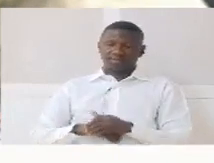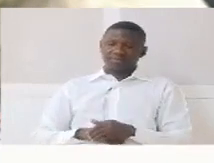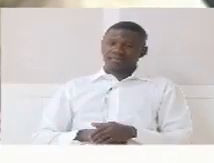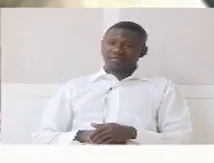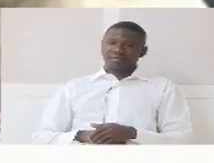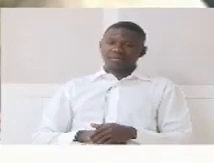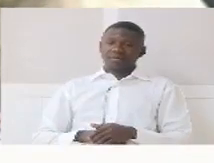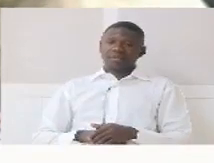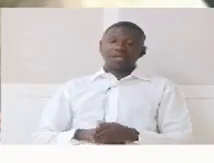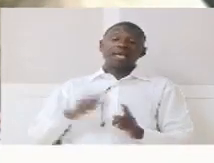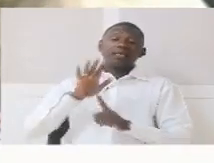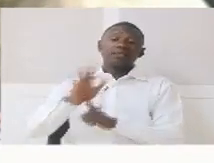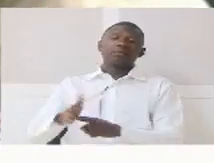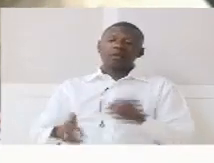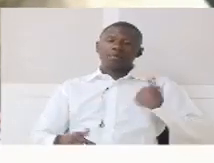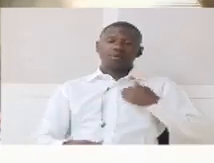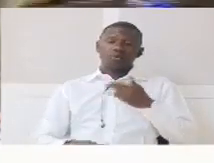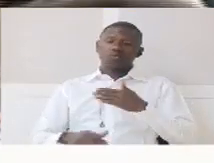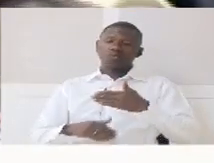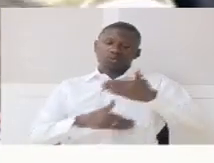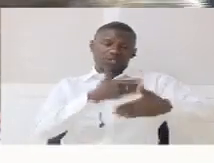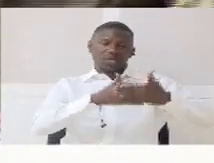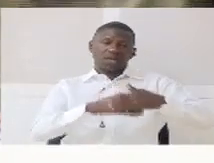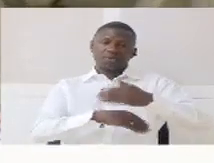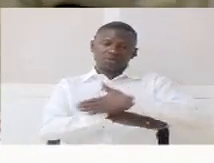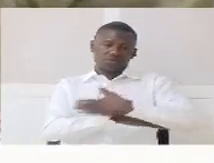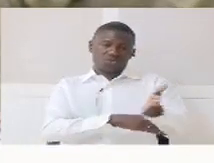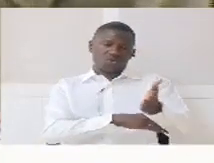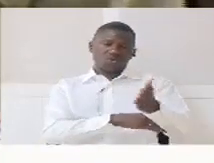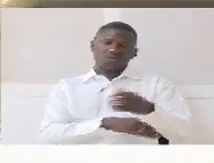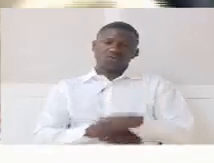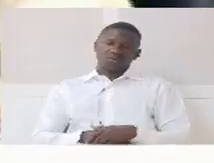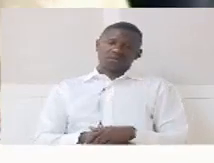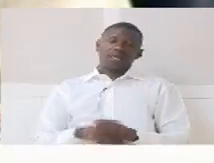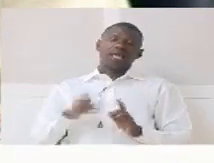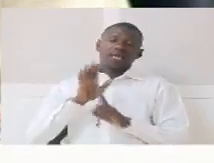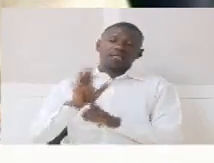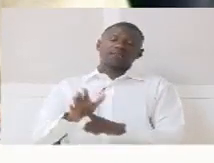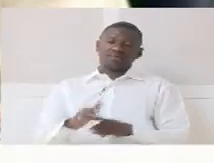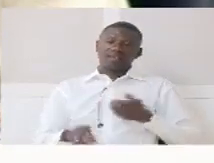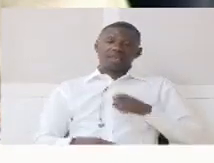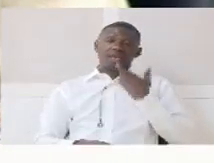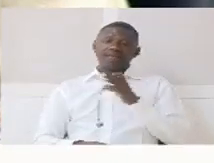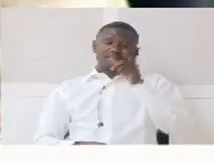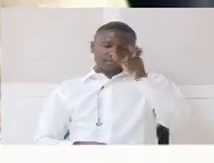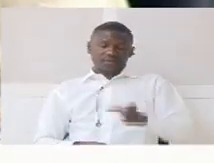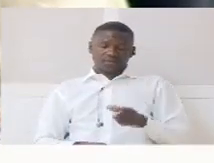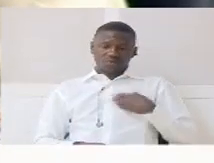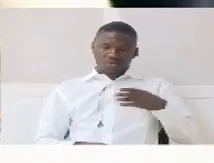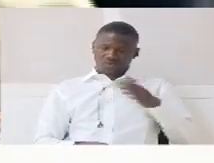Mafangala. Unfortunately, those close to the door, when they are getting up